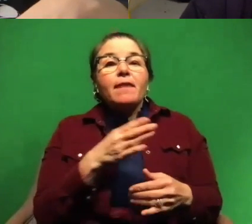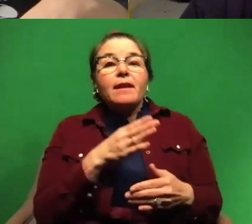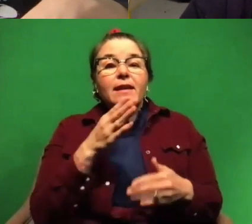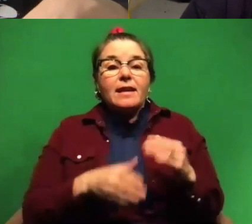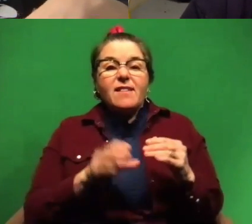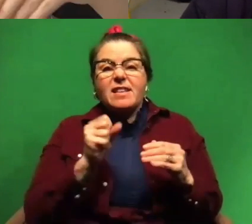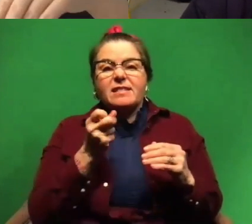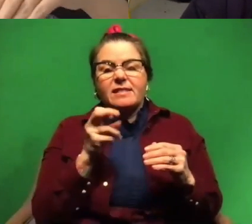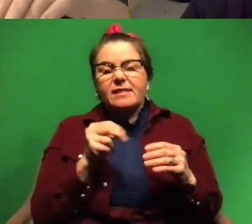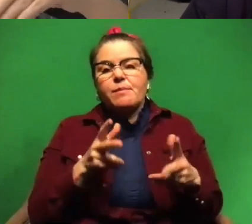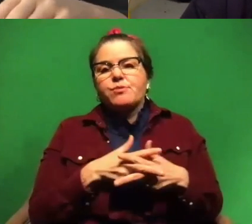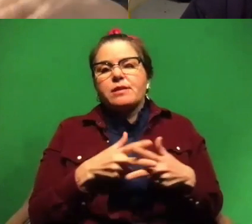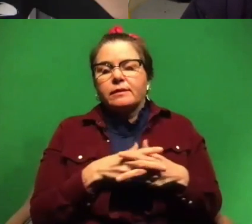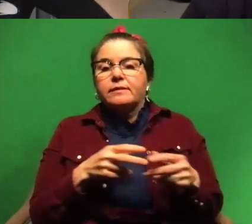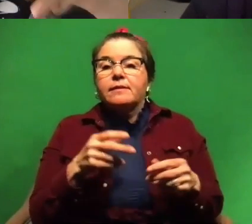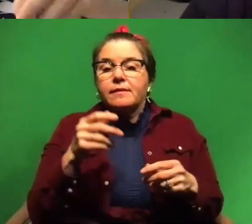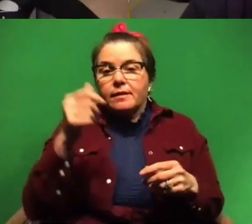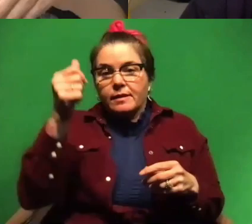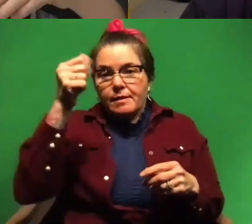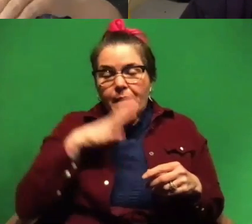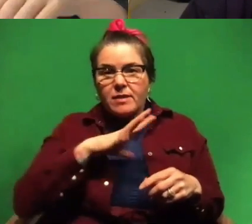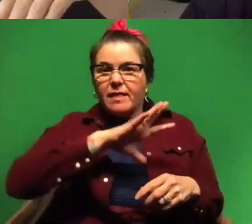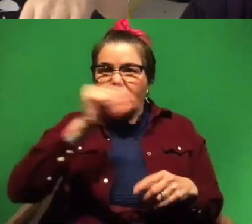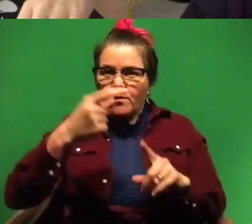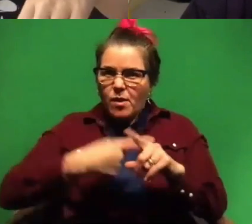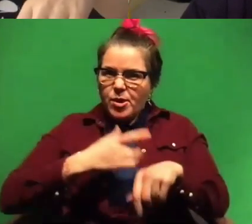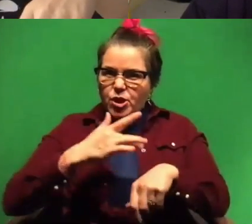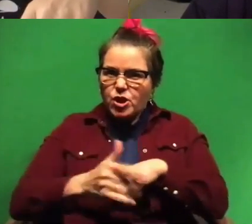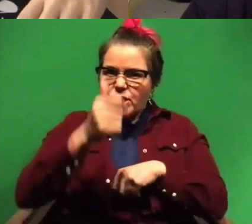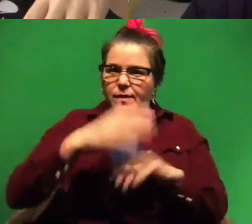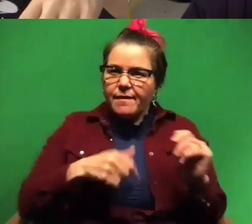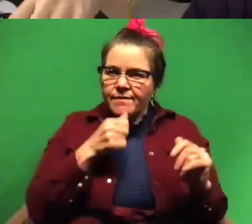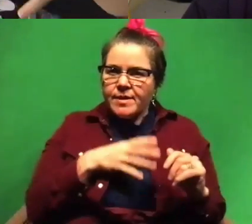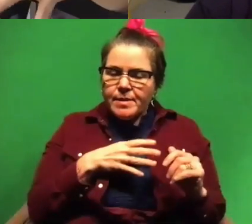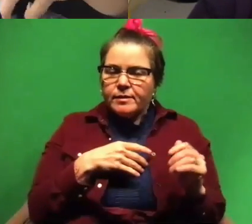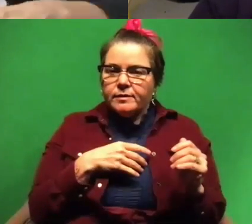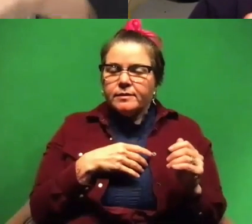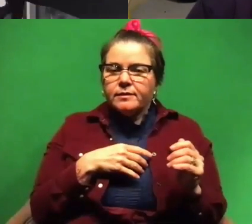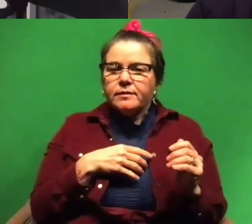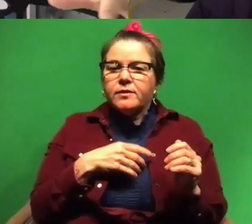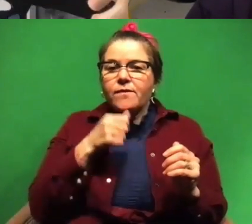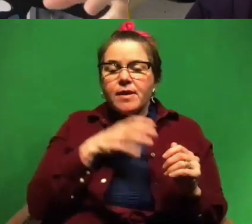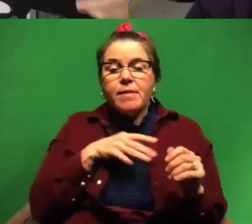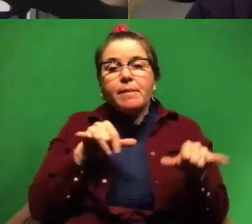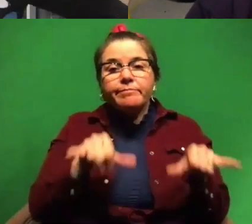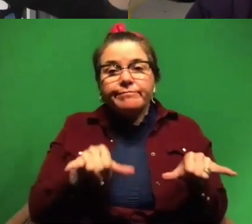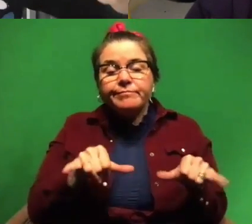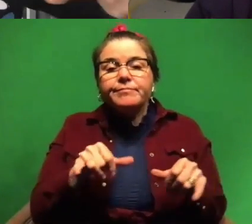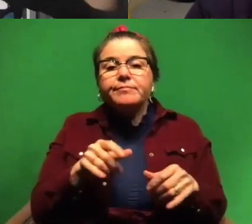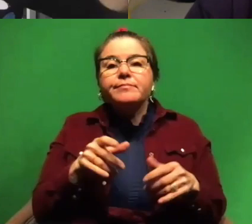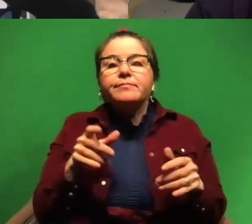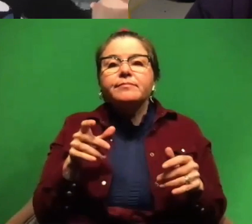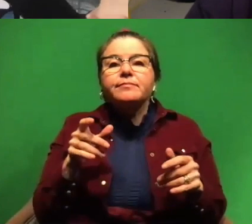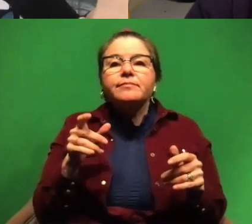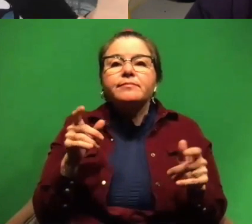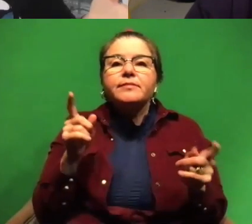season, the males actually leave 1 month sooner than the females. So the females might be staying later to reduce